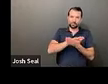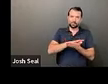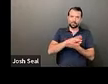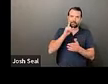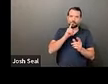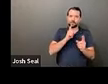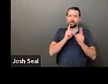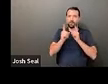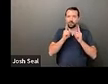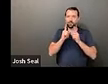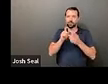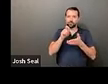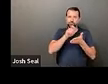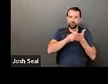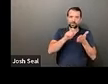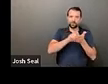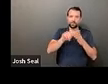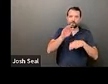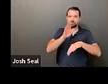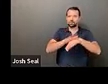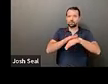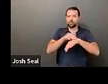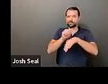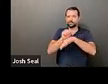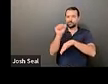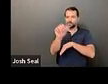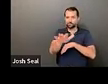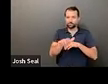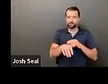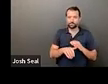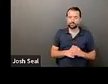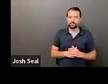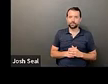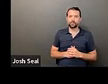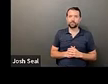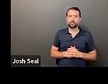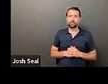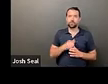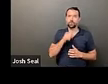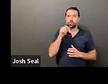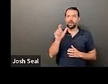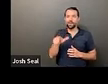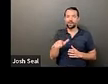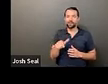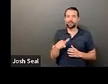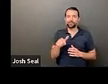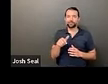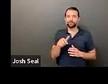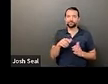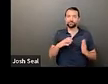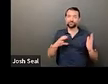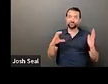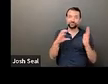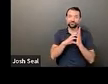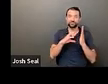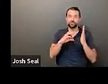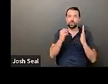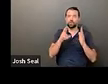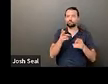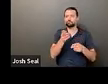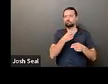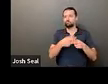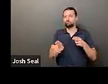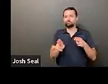That's very important. And it doesn't have to be a big, a big paragraph. It can be something as simple